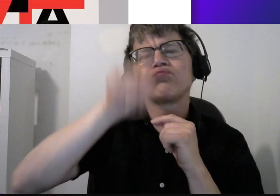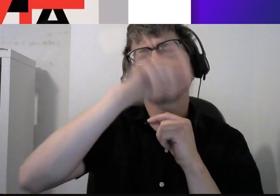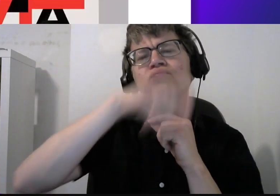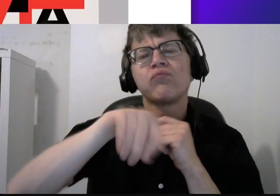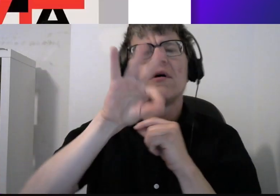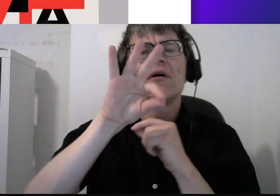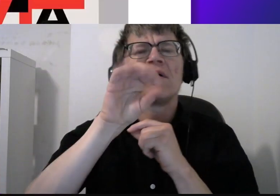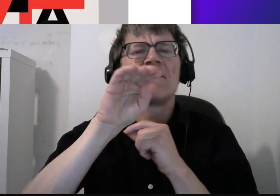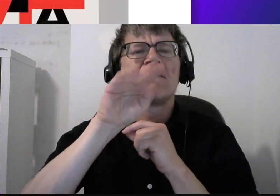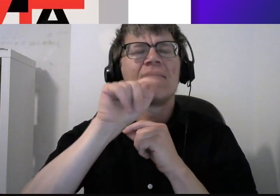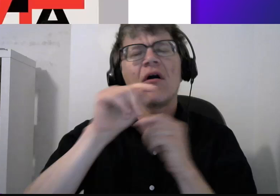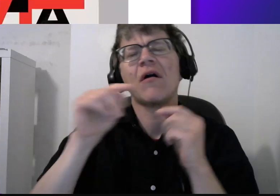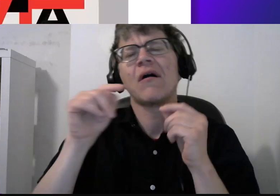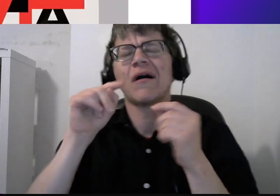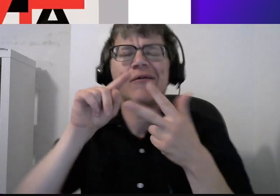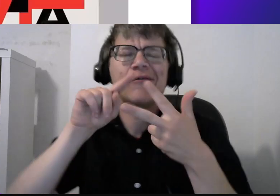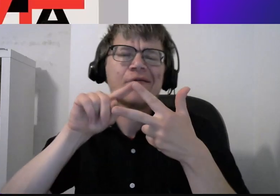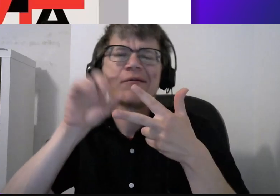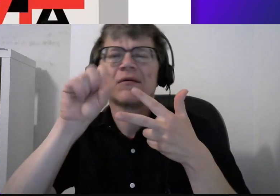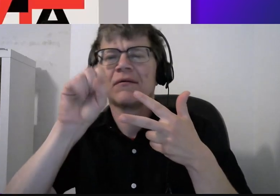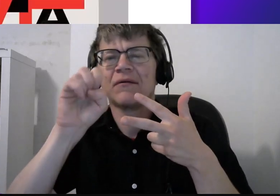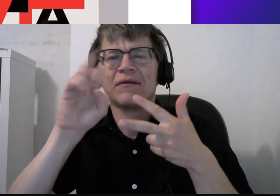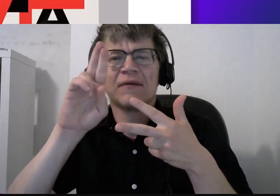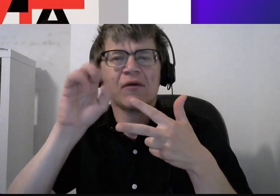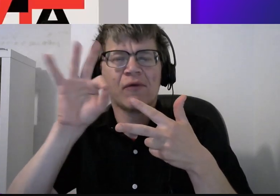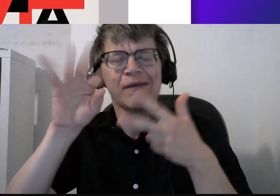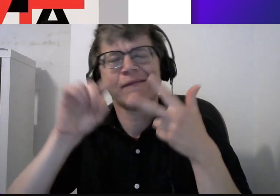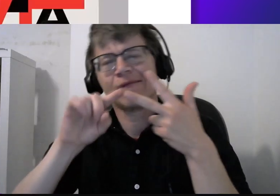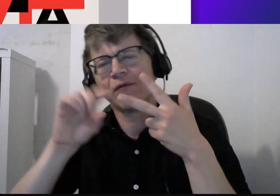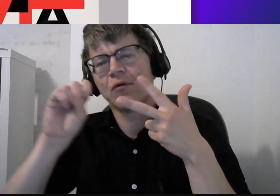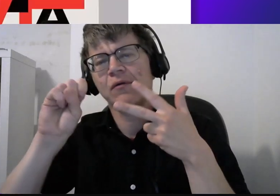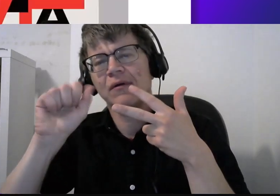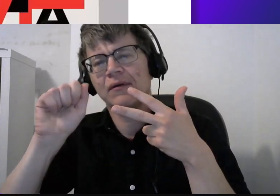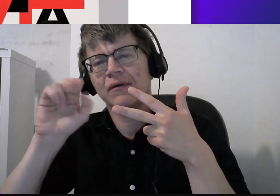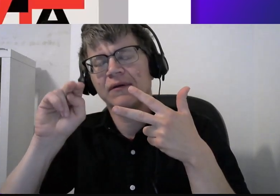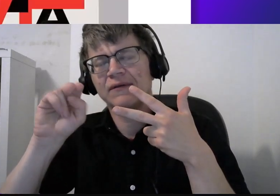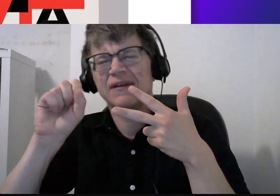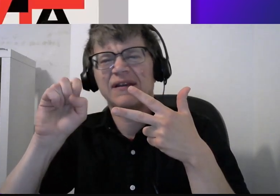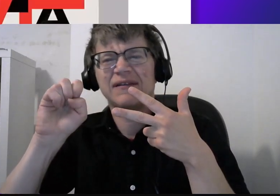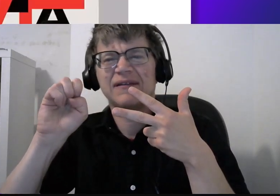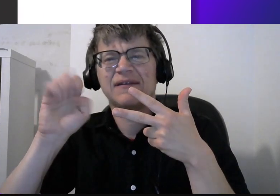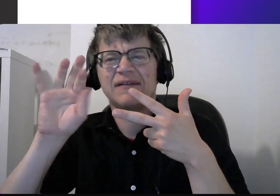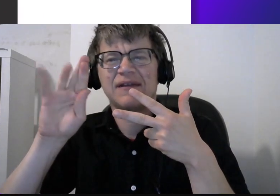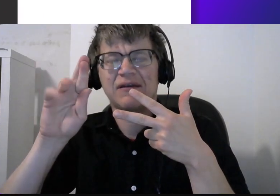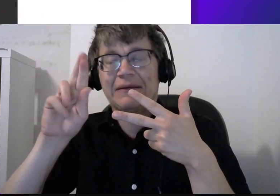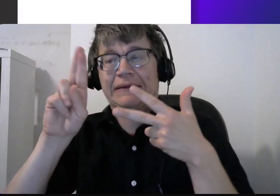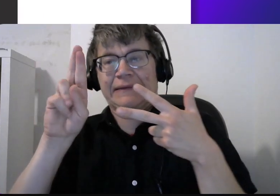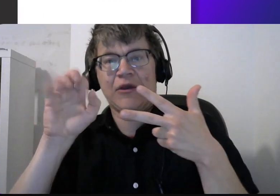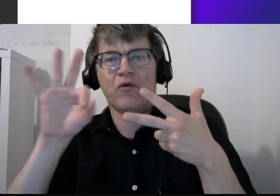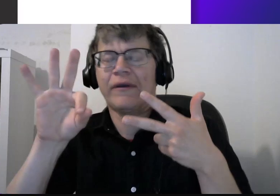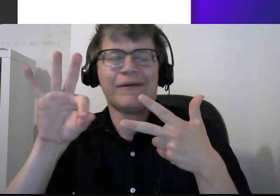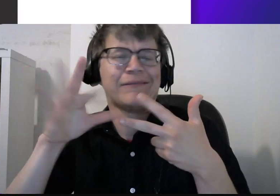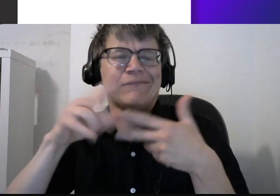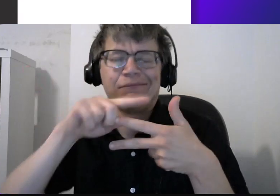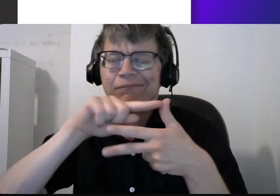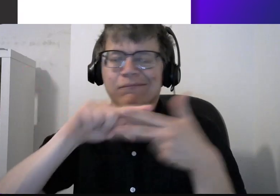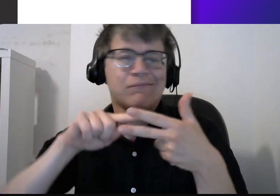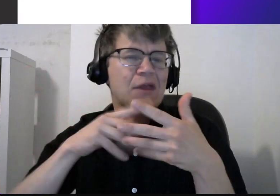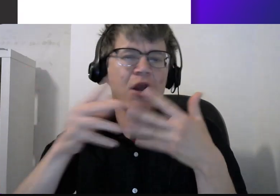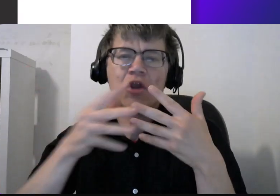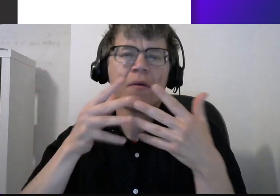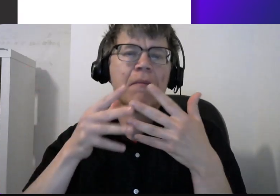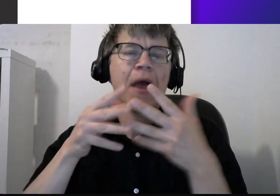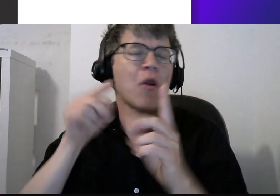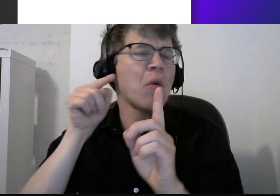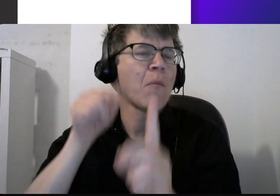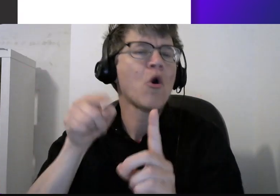using more of a serif, or you're using a sans serif. What the goal here is that you're playing with the typography. So one thing that both of these are doing well